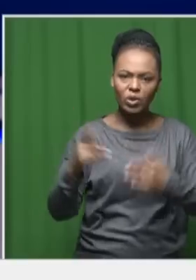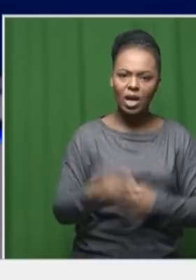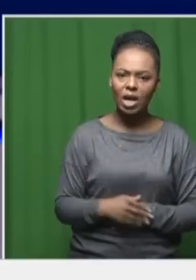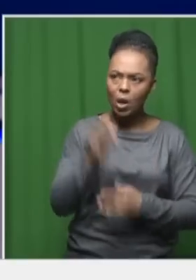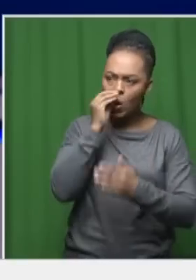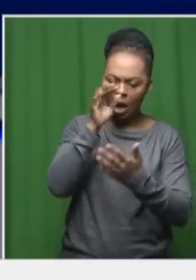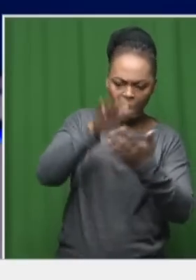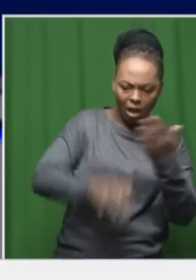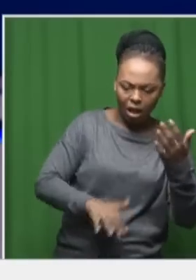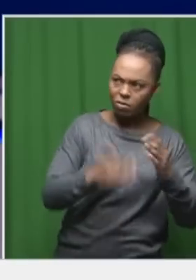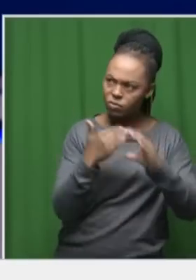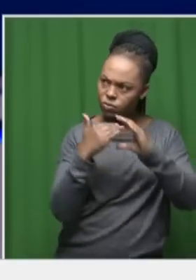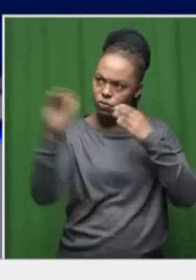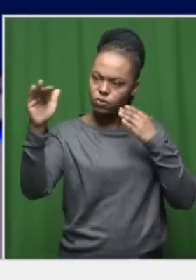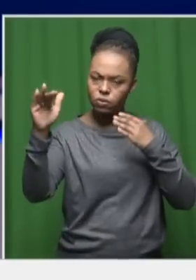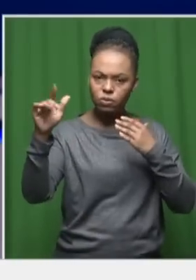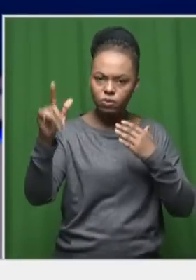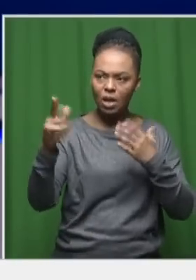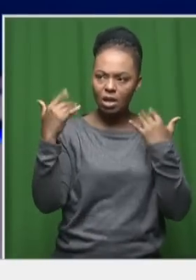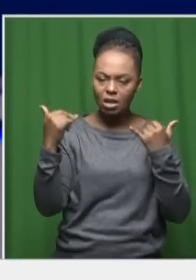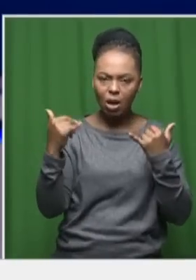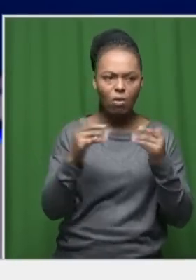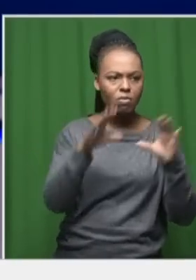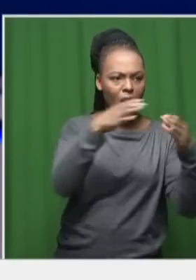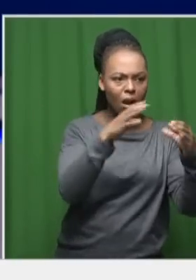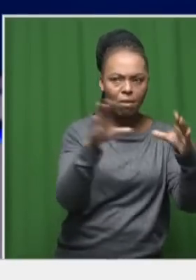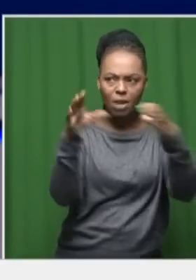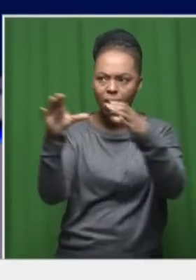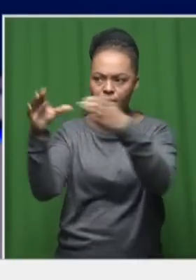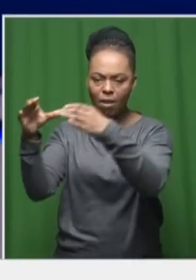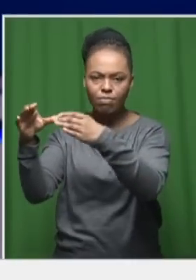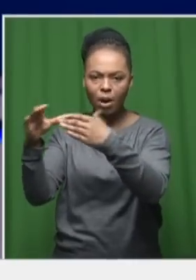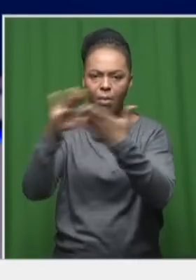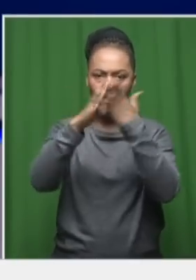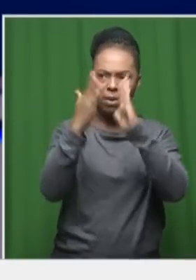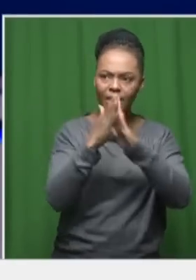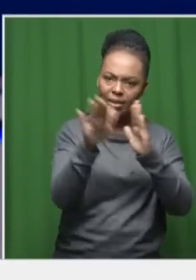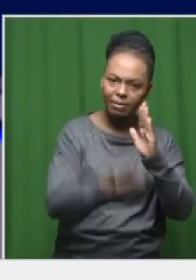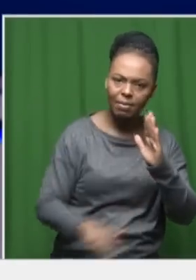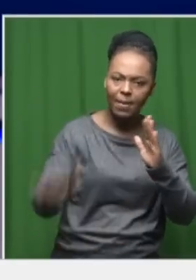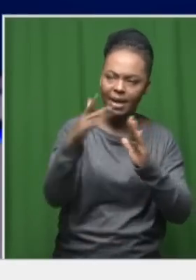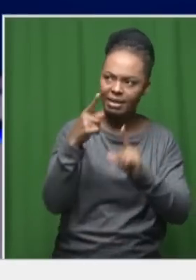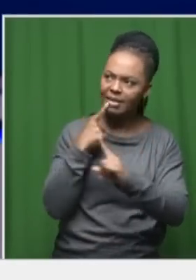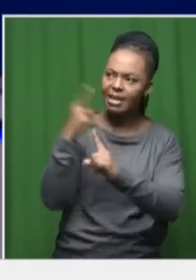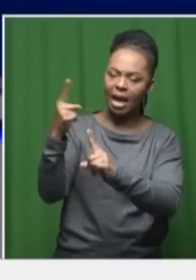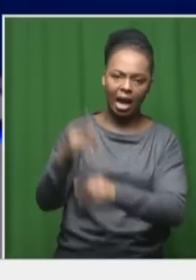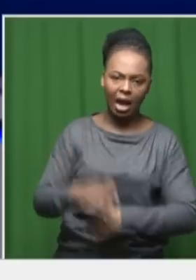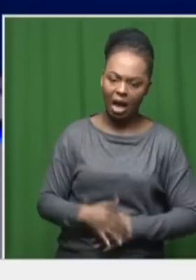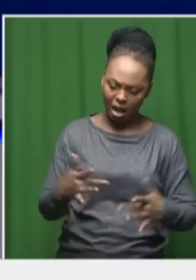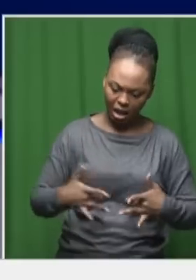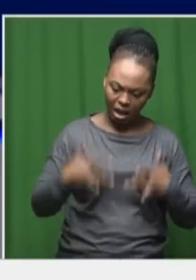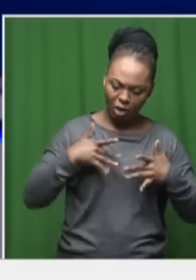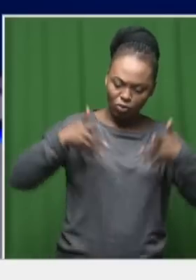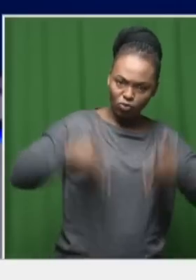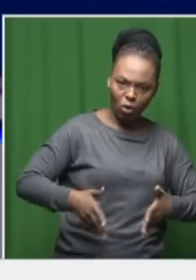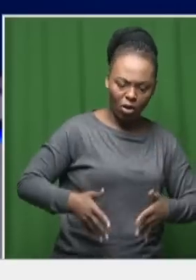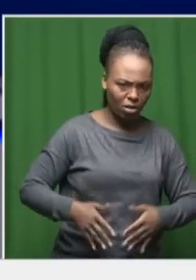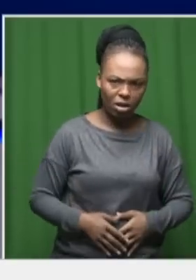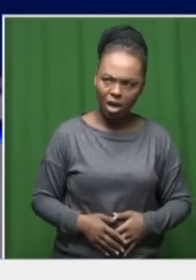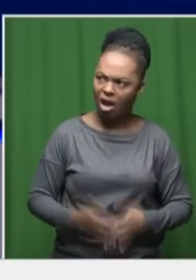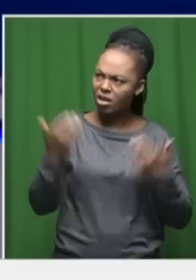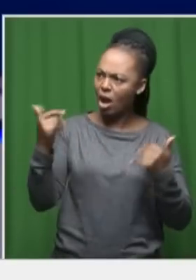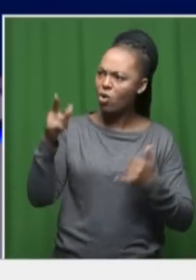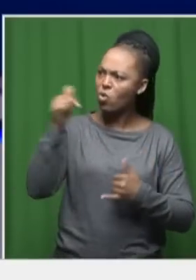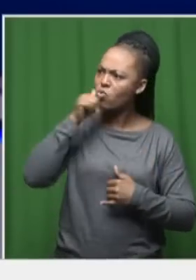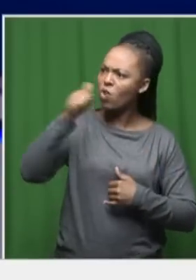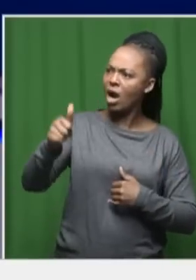find like-minded people in the different quarters of South Africa and really push this home to say, listen, you cannot live in a system like this where you're so detached